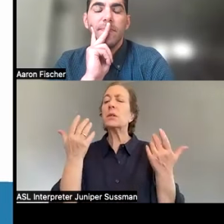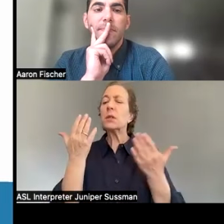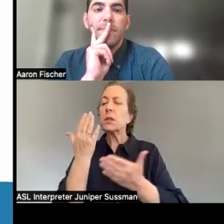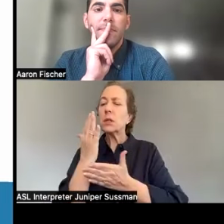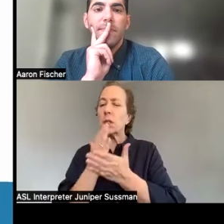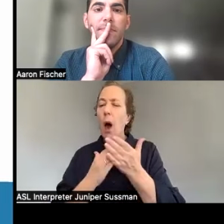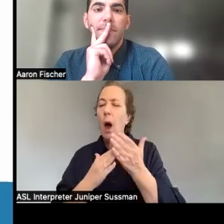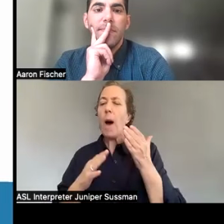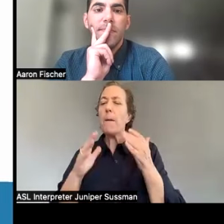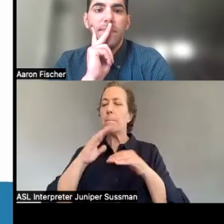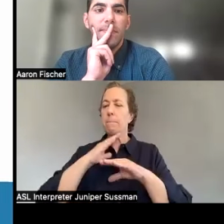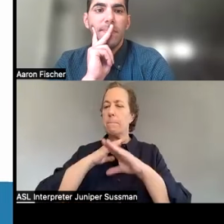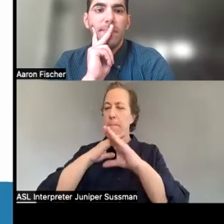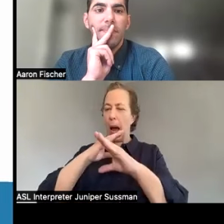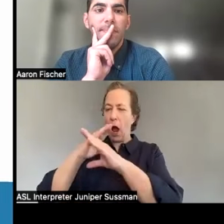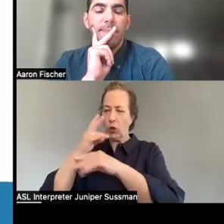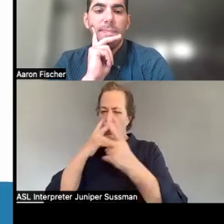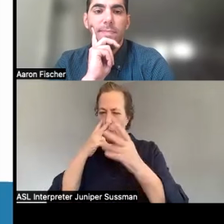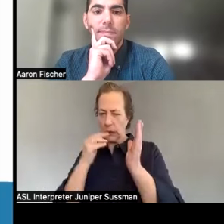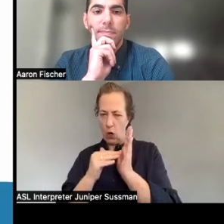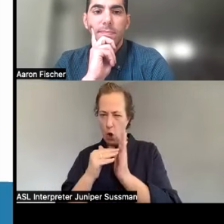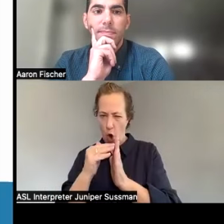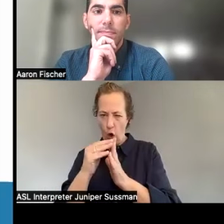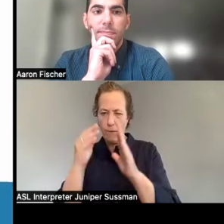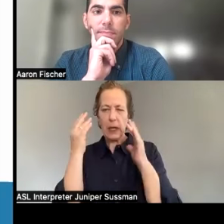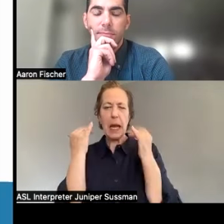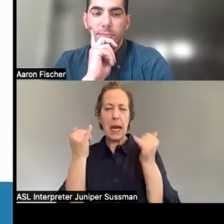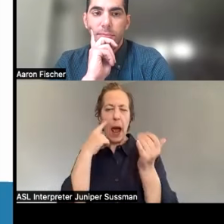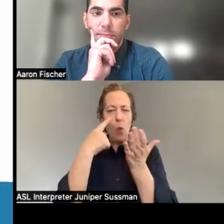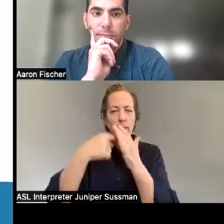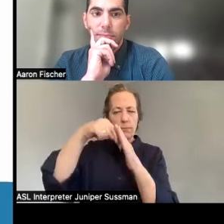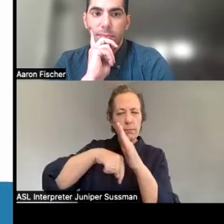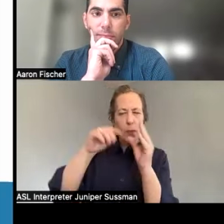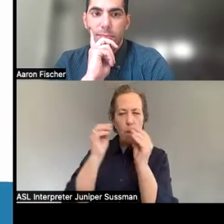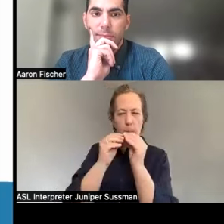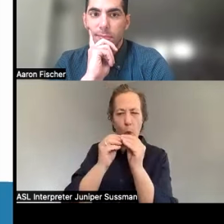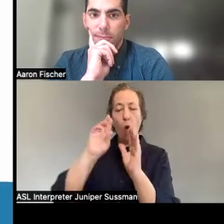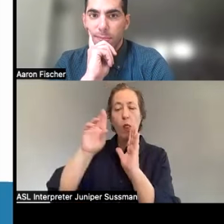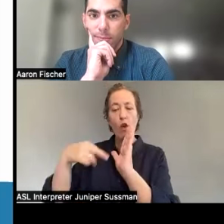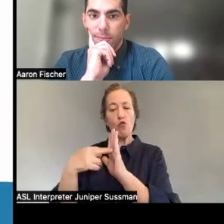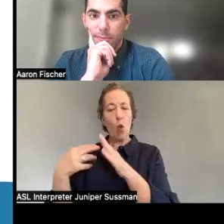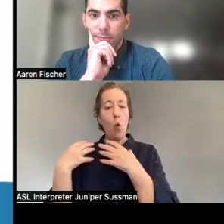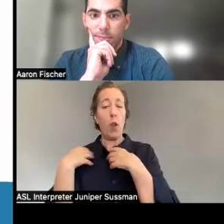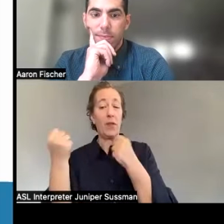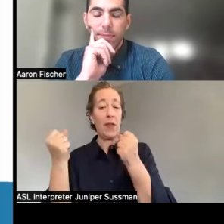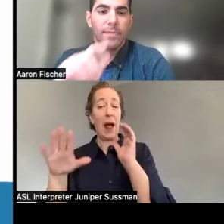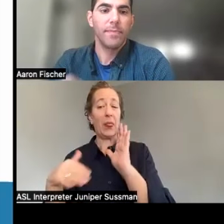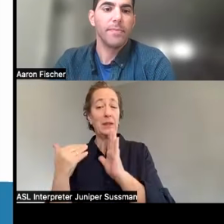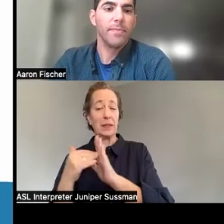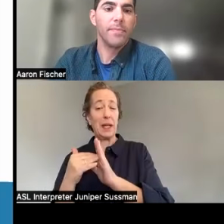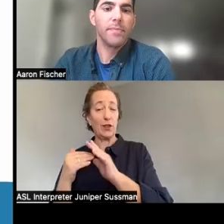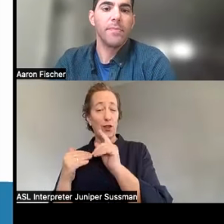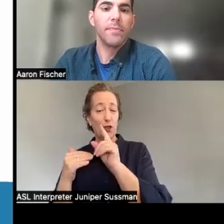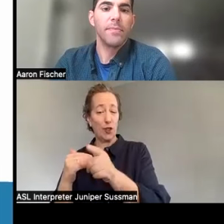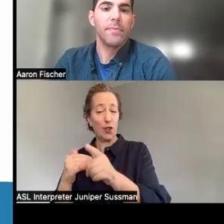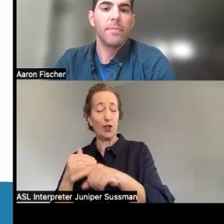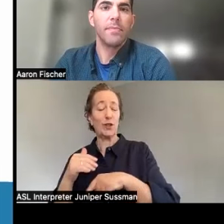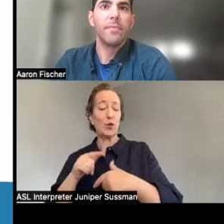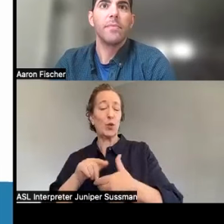turn it over to Cindy to dig into a little bit more. We've touched on it, but the role of the health center in addressing disability and chronic